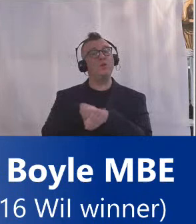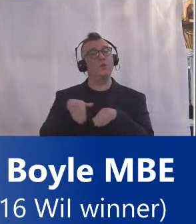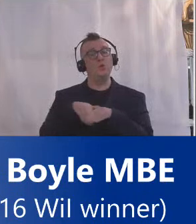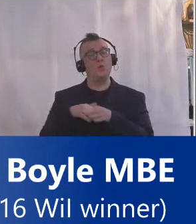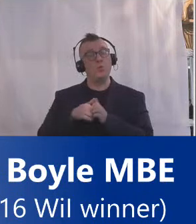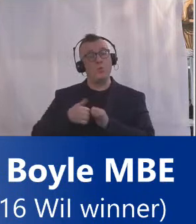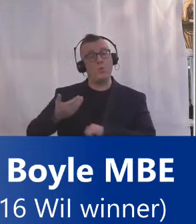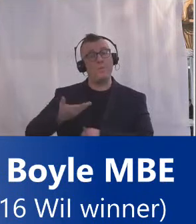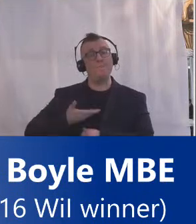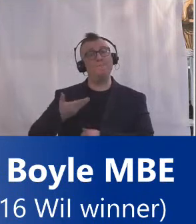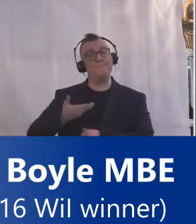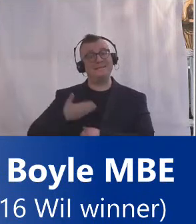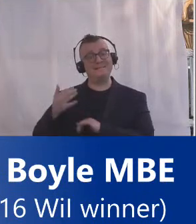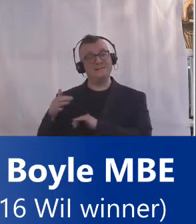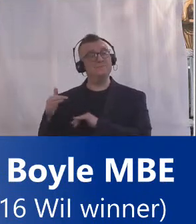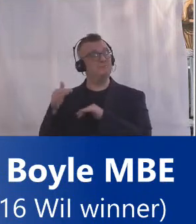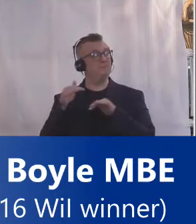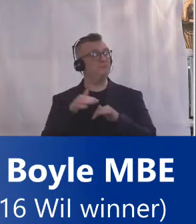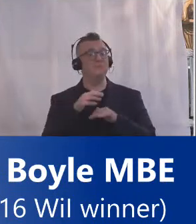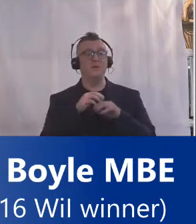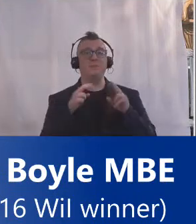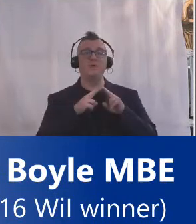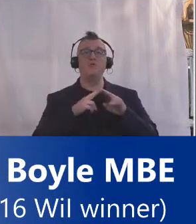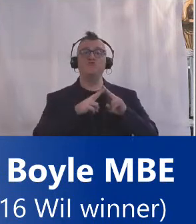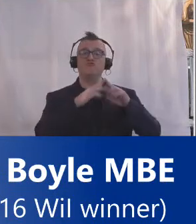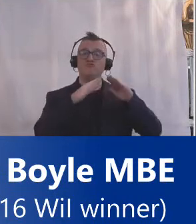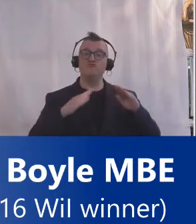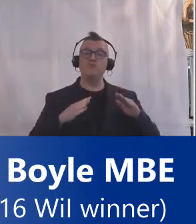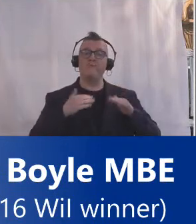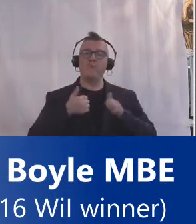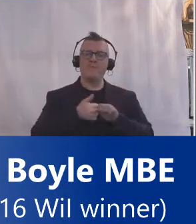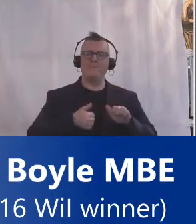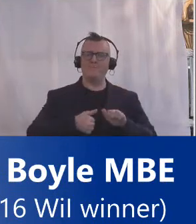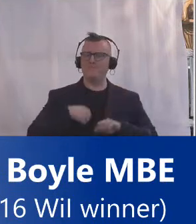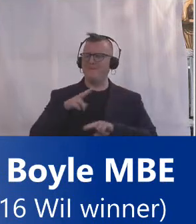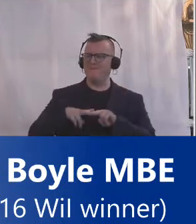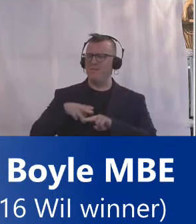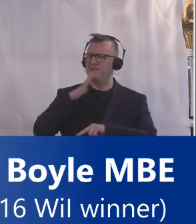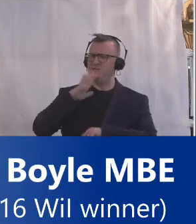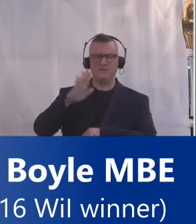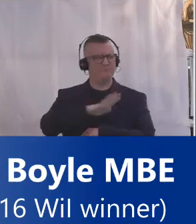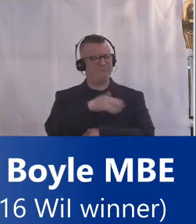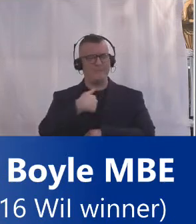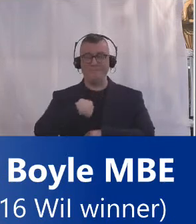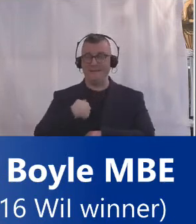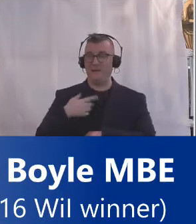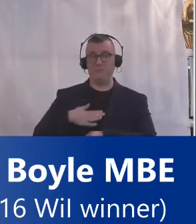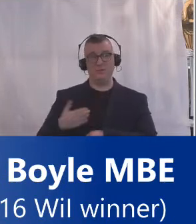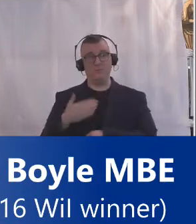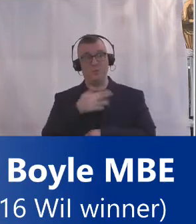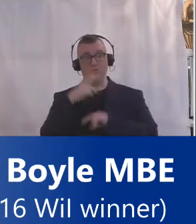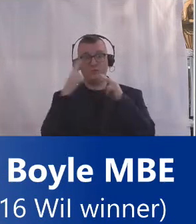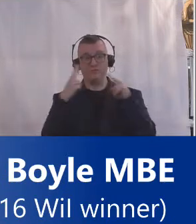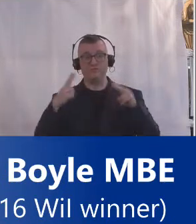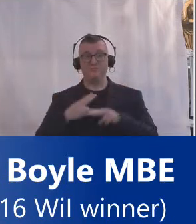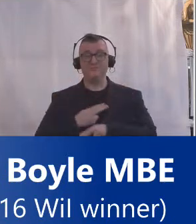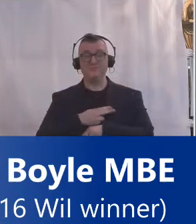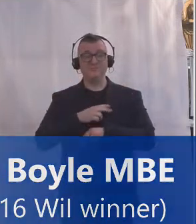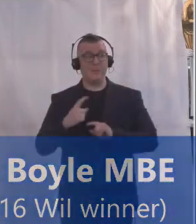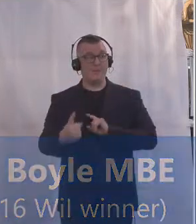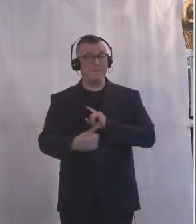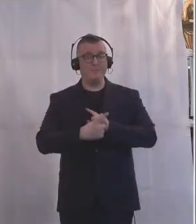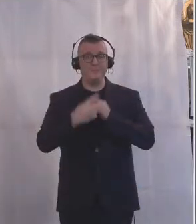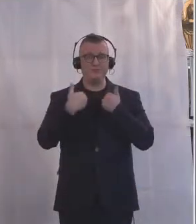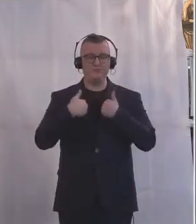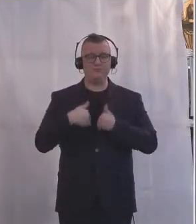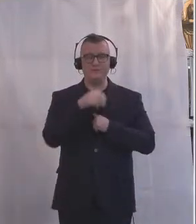all went into the roofing company. And my father said, no, you'll go to university, meet a rich man, and all will be good. I